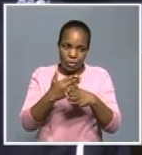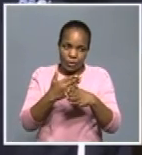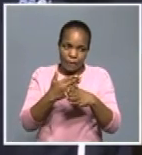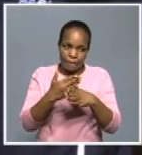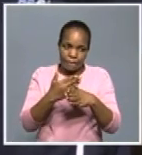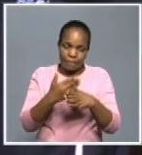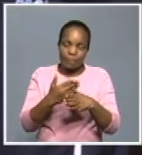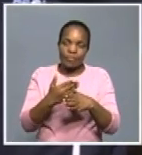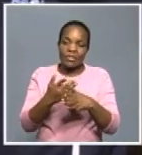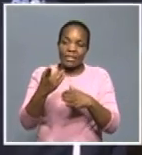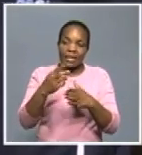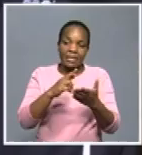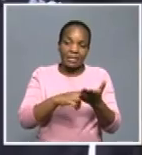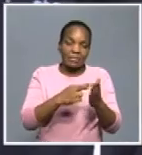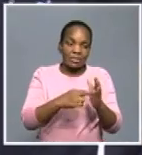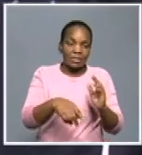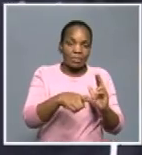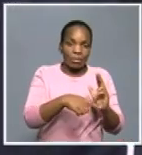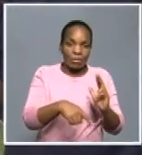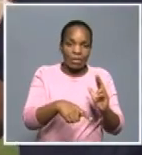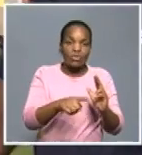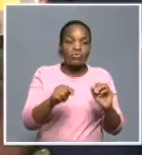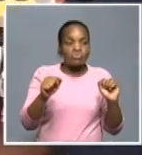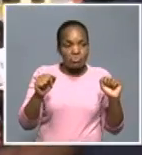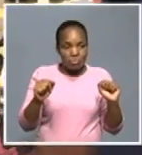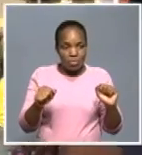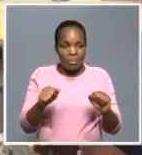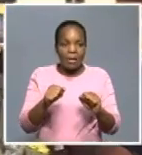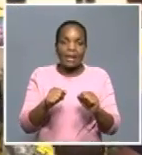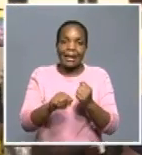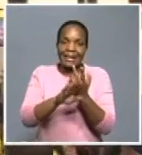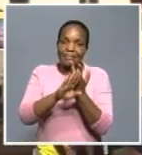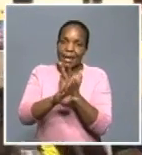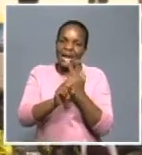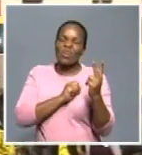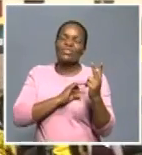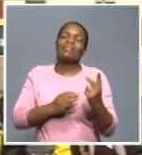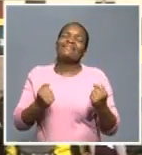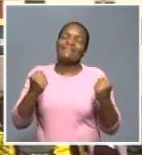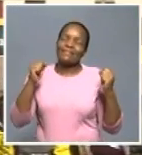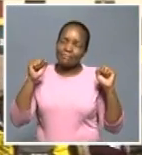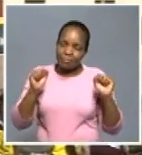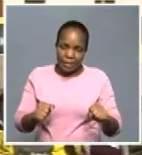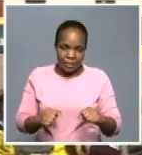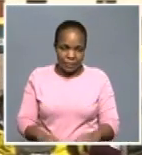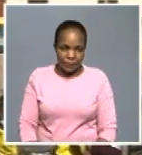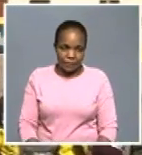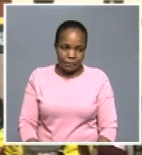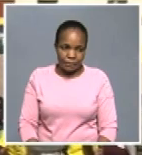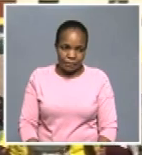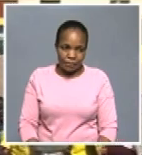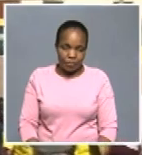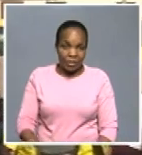and pretending that they will negotiate and defend the workers. I want to advise Namibia workers